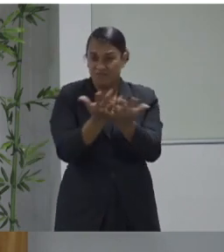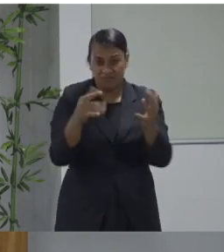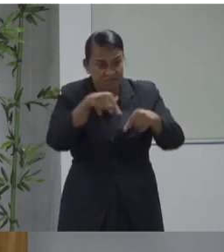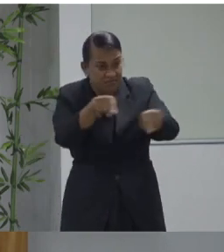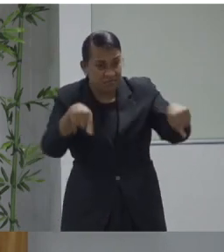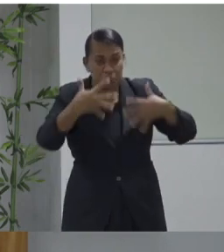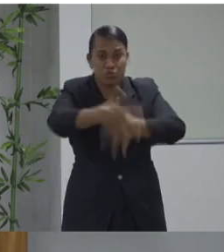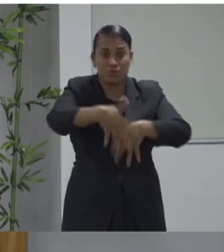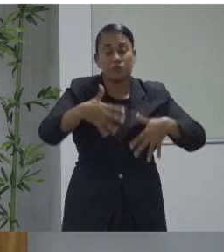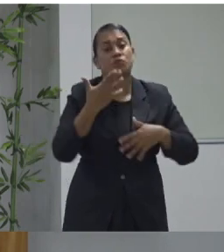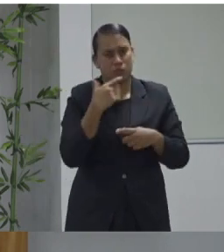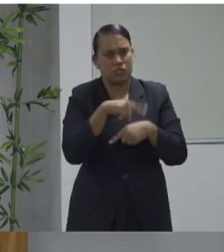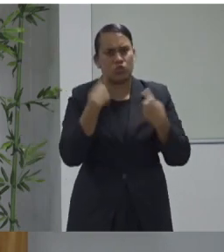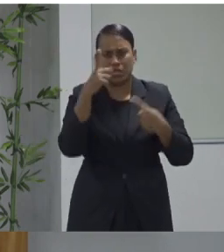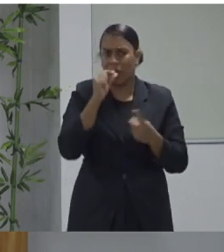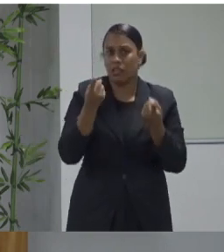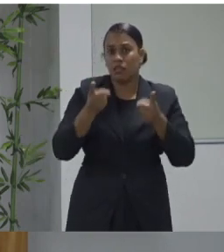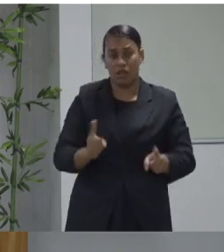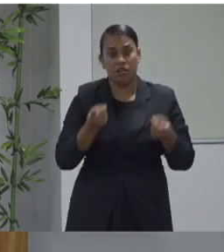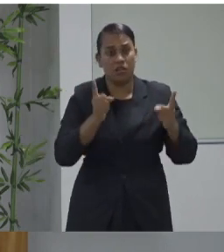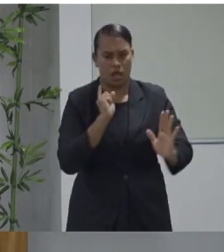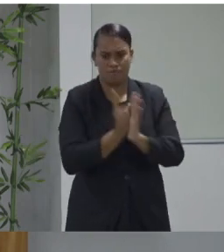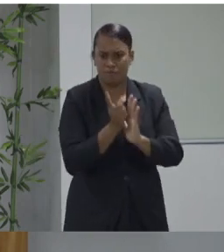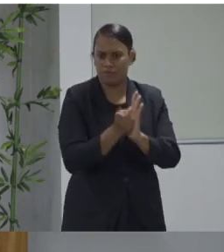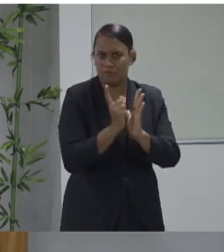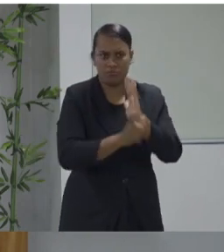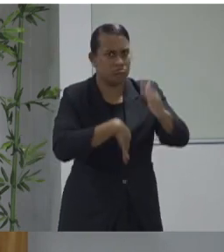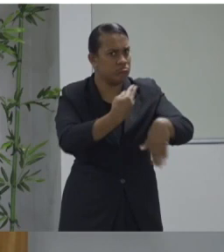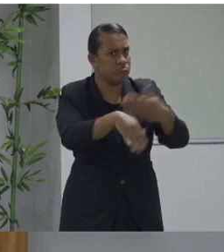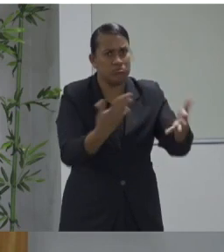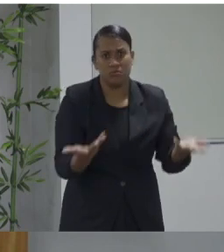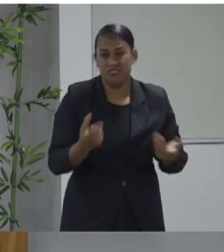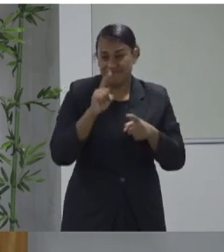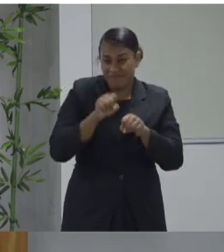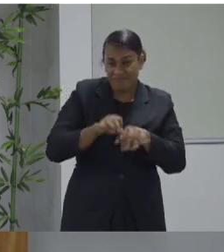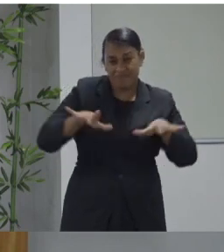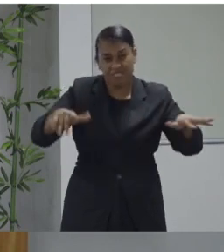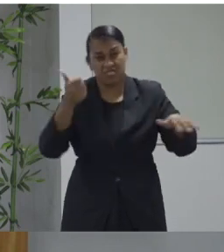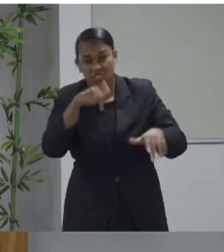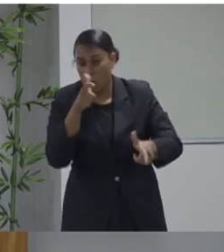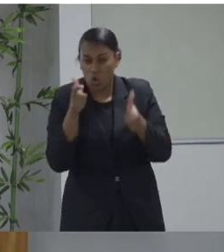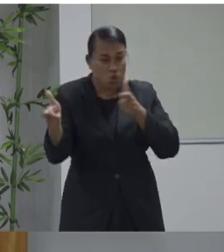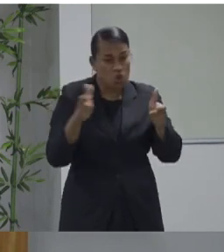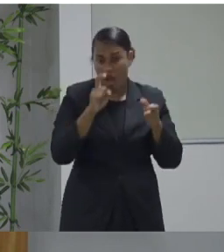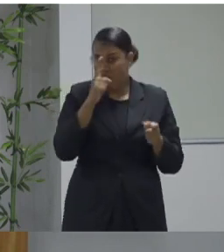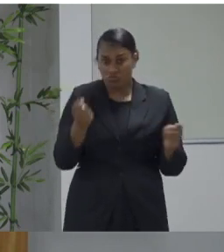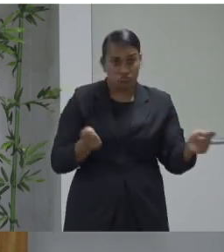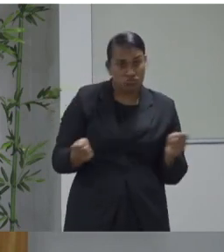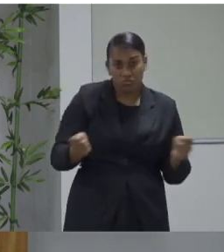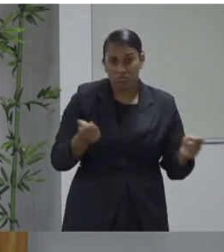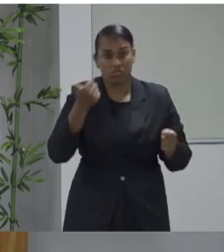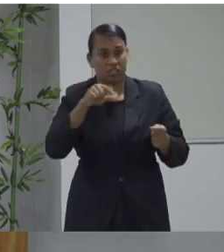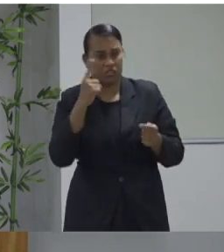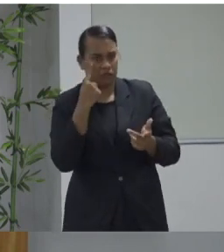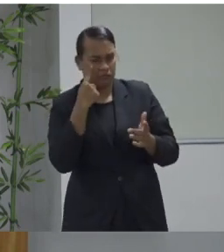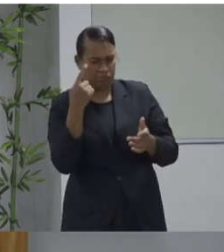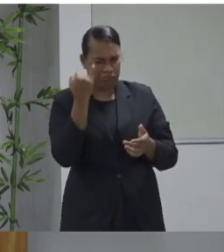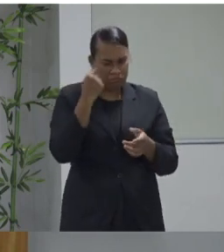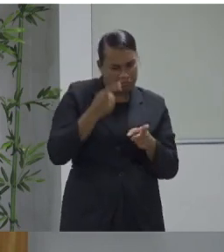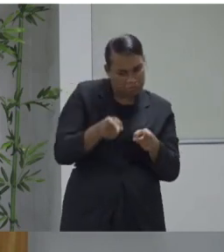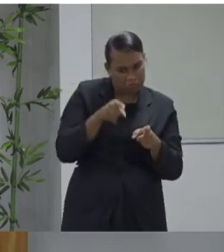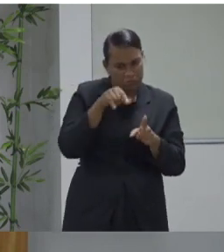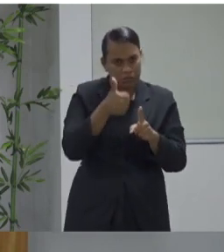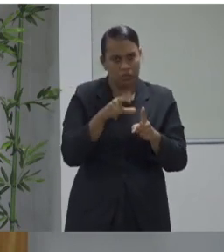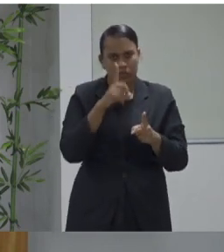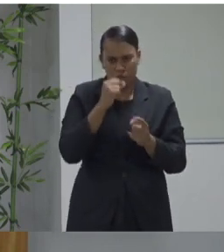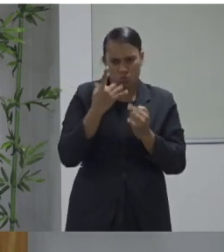of COVID-19. In fact, should the spread get out of control, we very well may see a nightmare scenario unfold with the